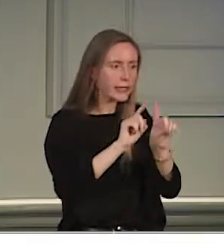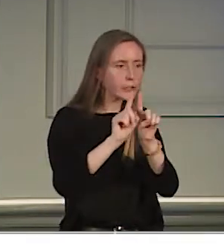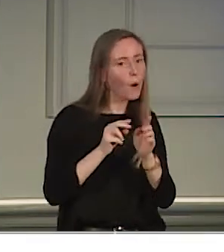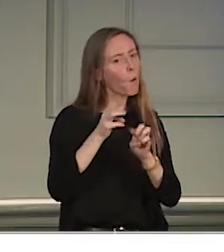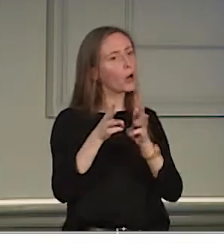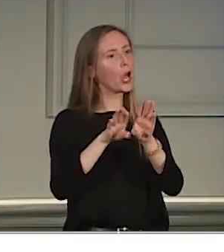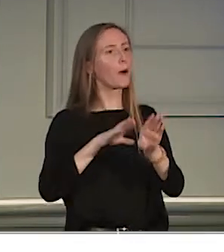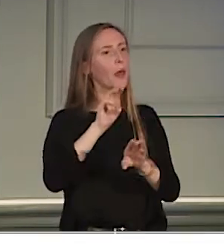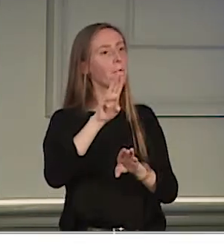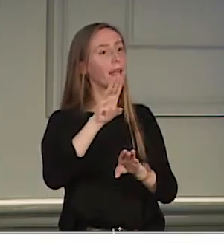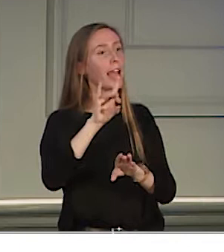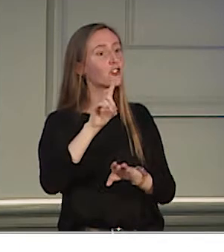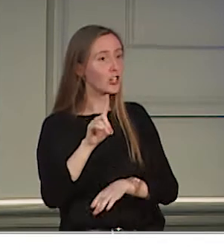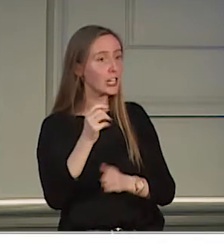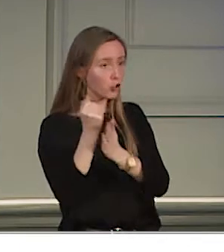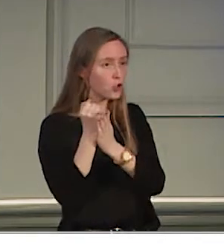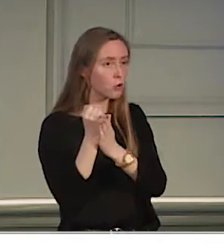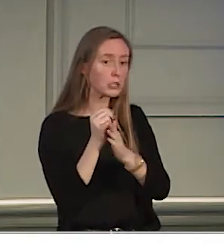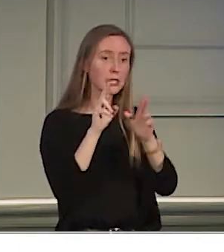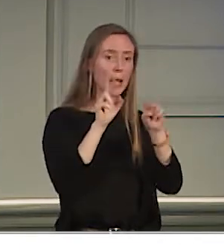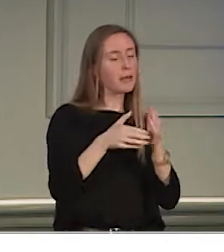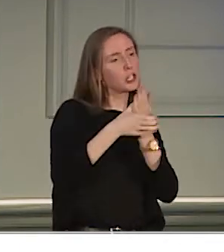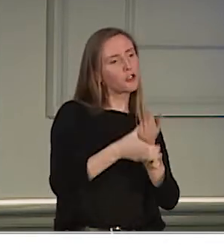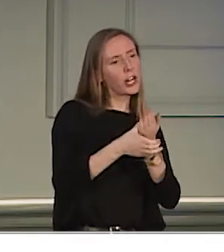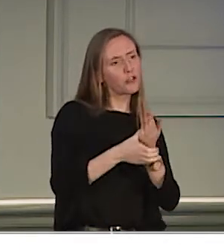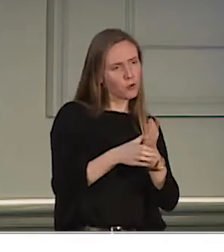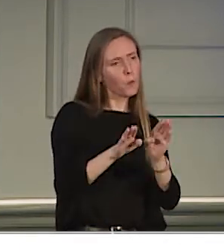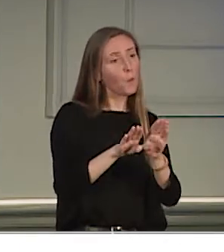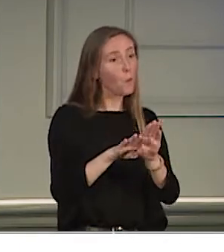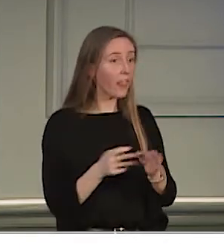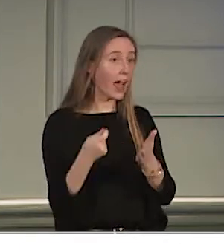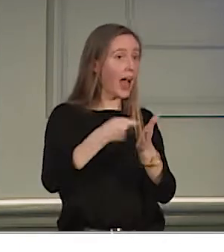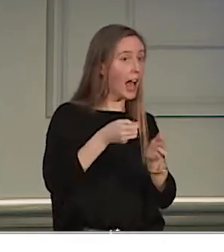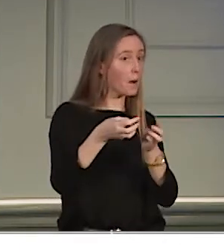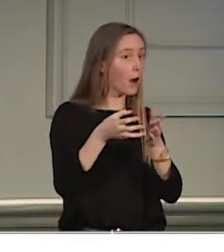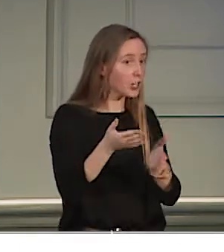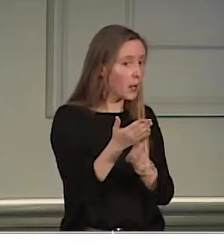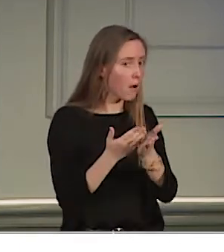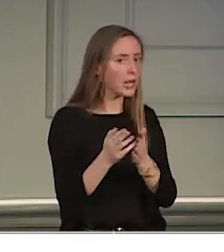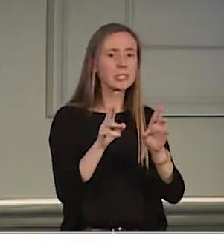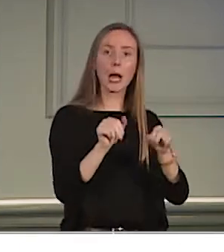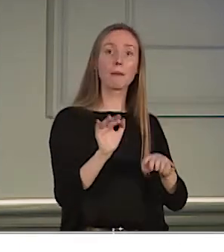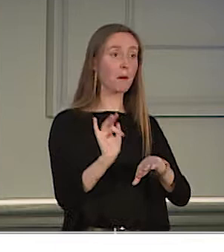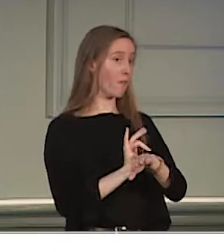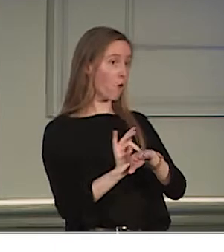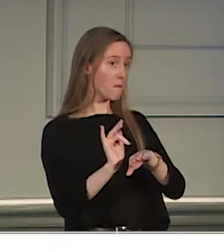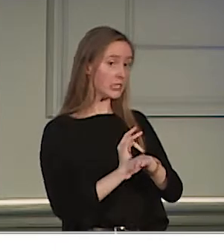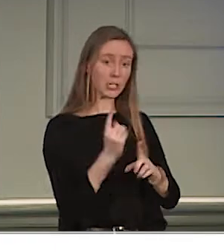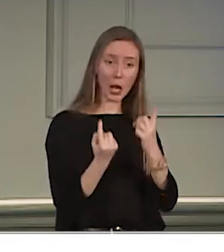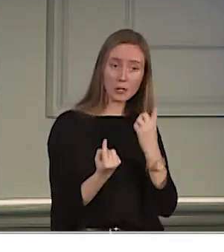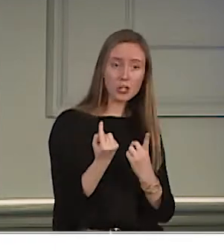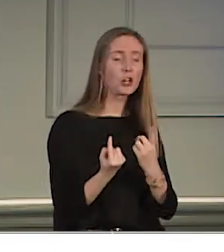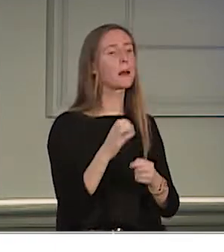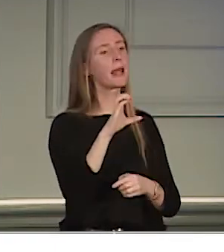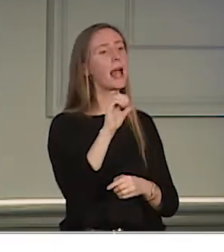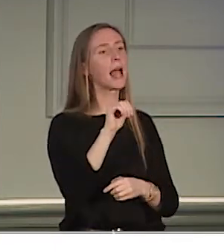a lab. It could be a dissertation with practice. It could be a recital, a composition, a performance even, a case study,